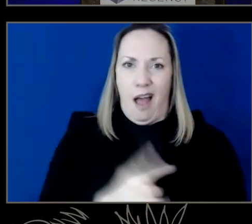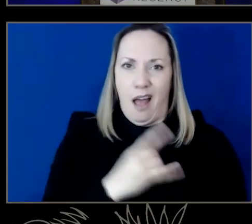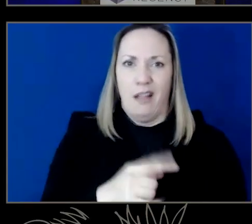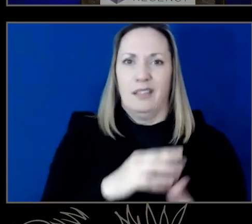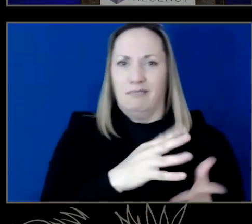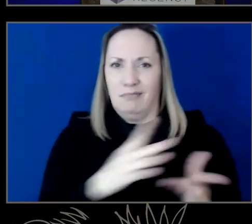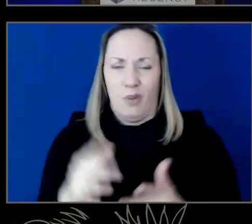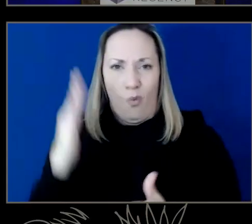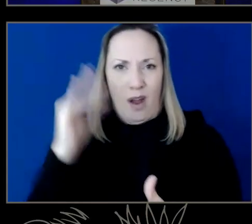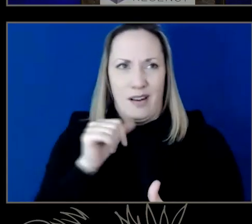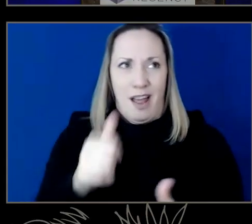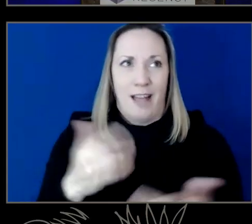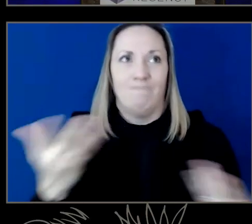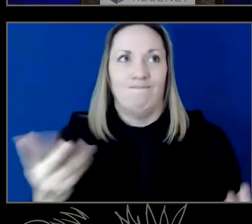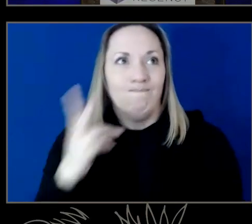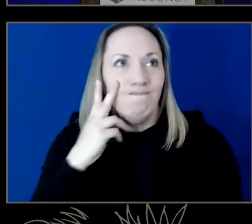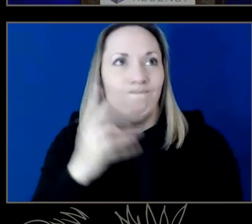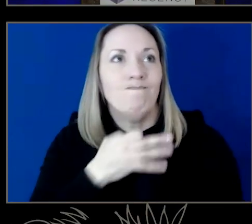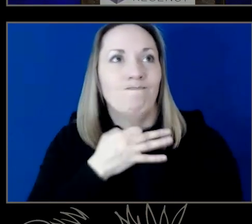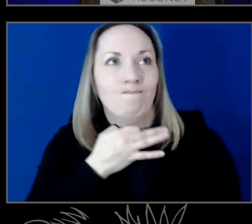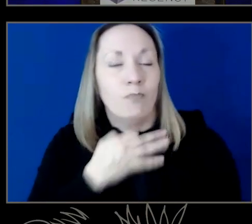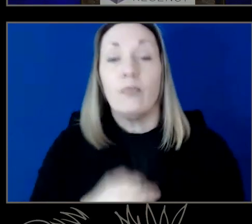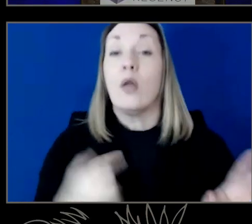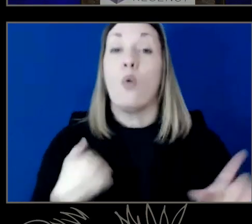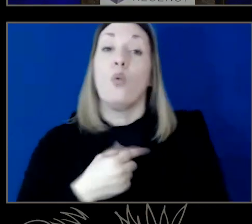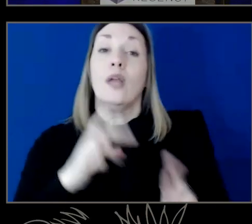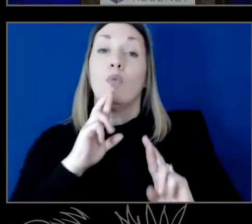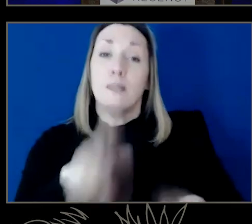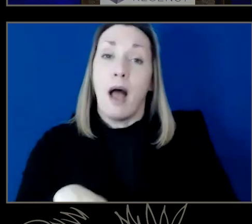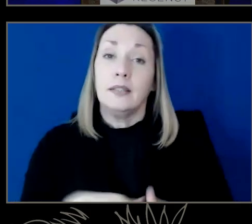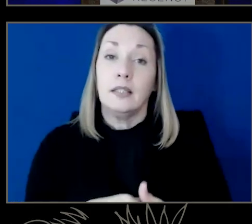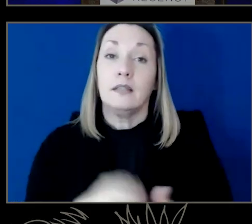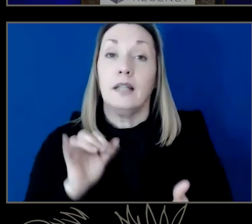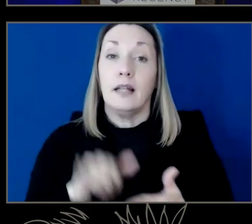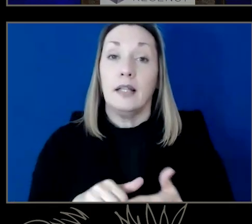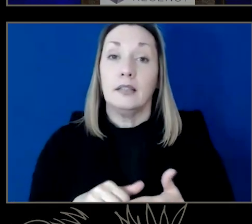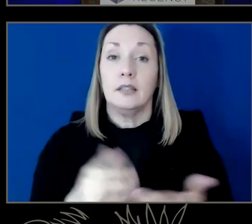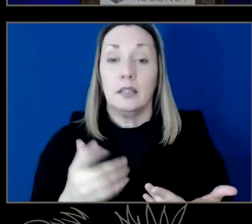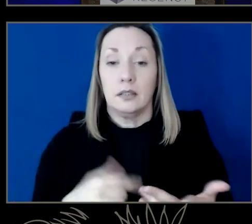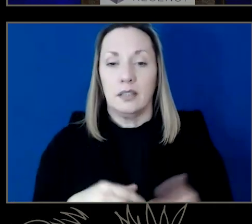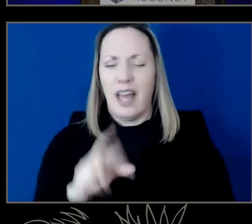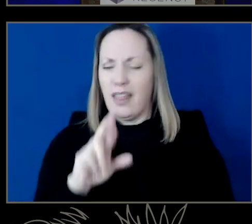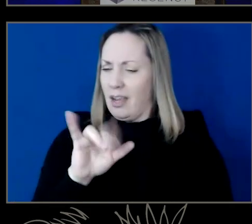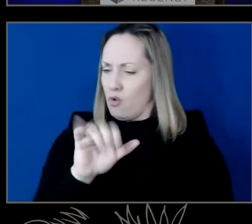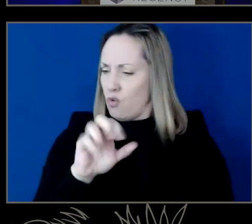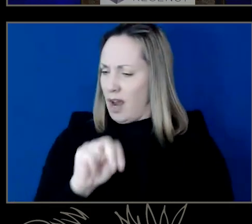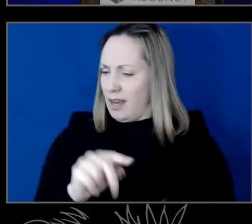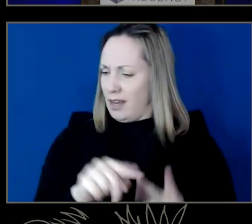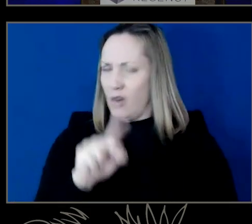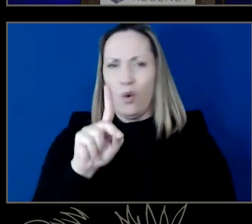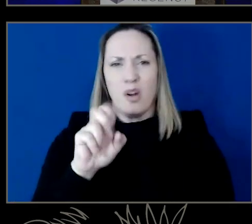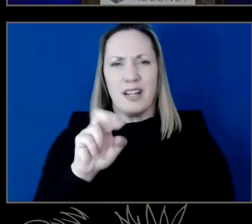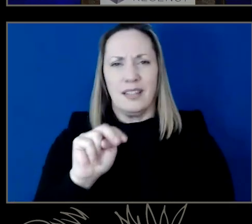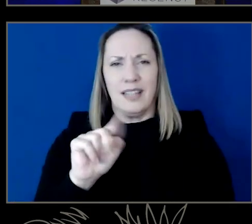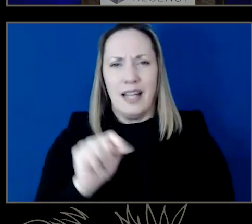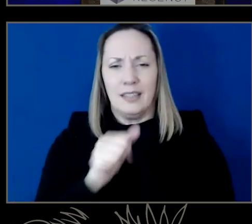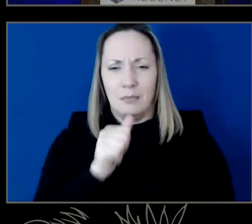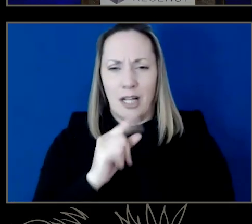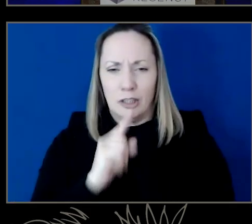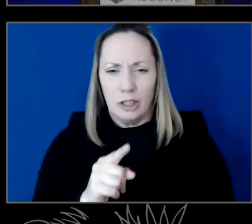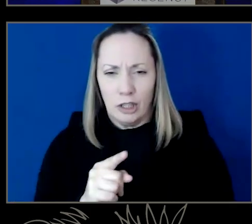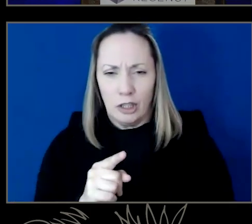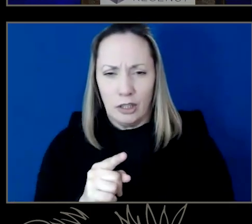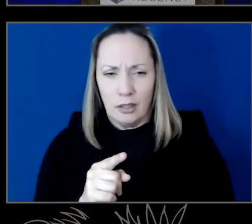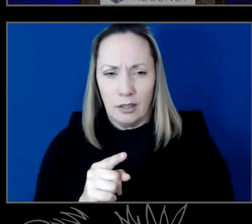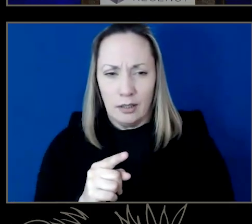file? Foreshadowing. And we responded that this was probably like Ryan or Kent, I'm not sure. But basically, the reason we do this